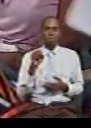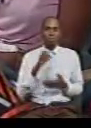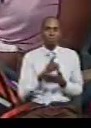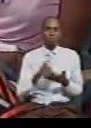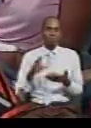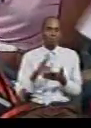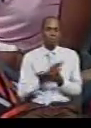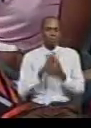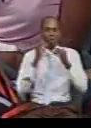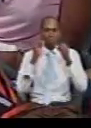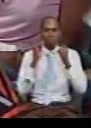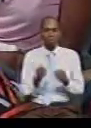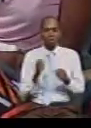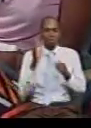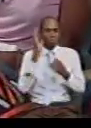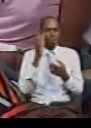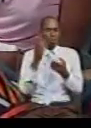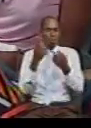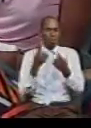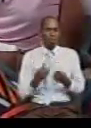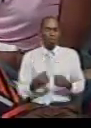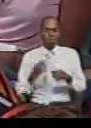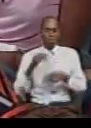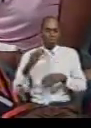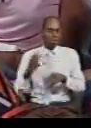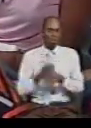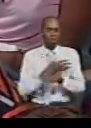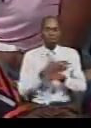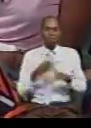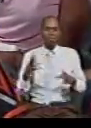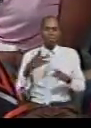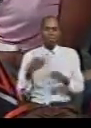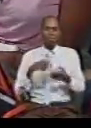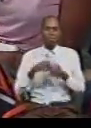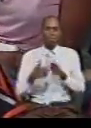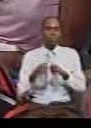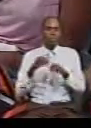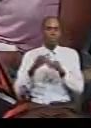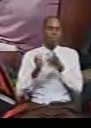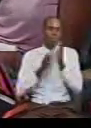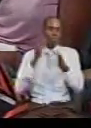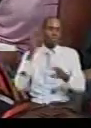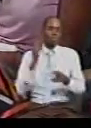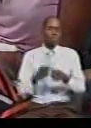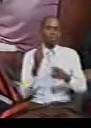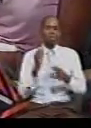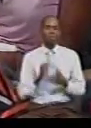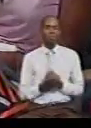Supernatural power will come. Roll away the stone in Jesus' name.